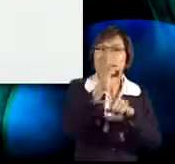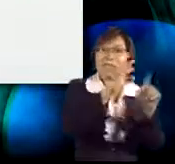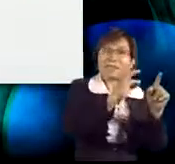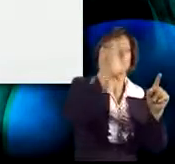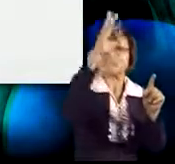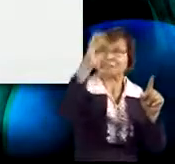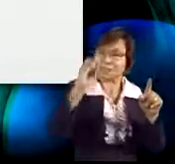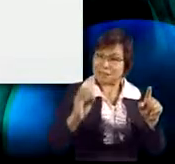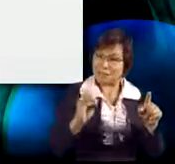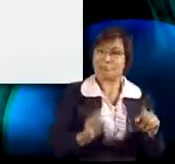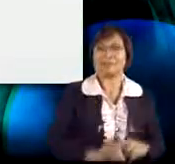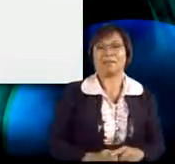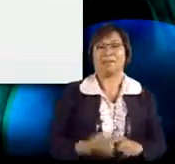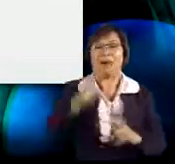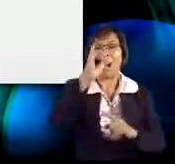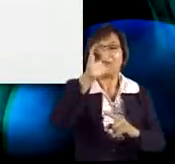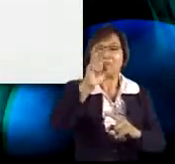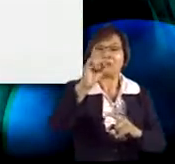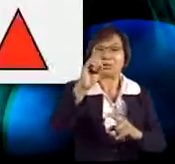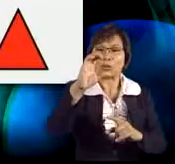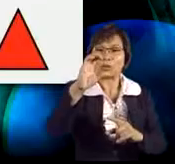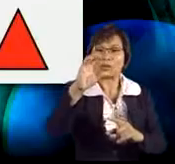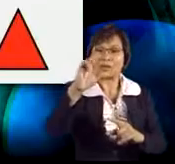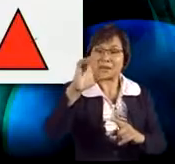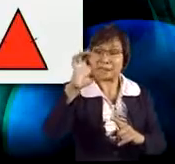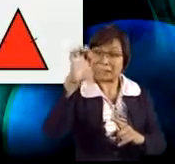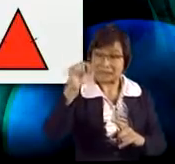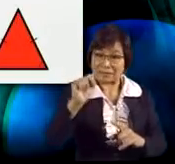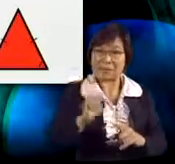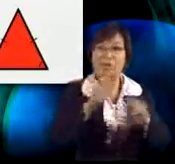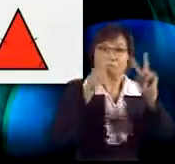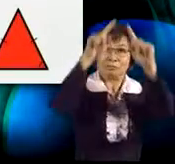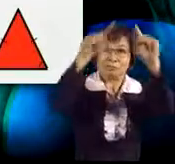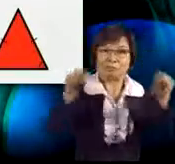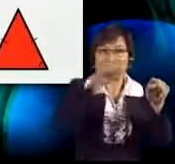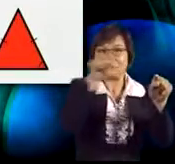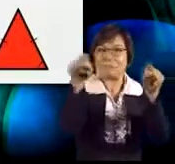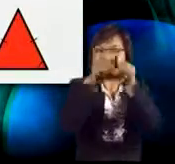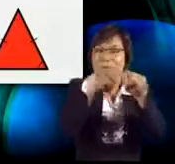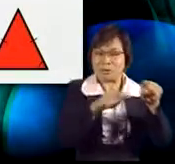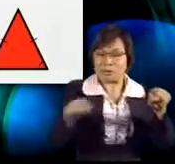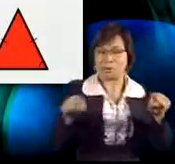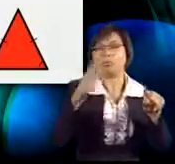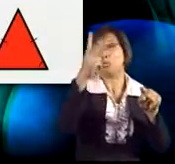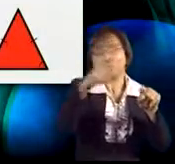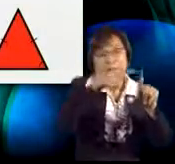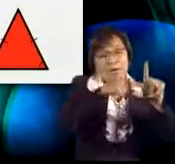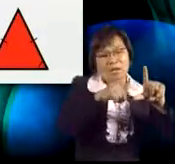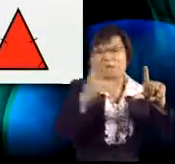each. 2. Isosceles triangle. The triangle has 2 equal sides and 2 equal angles.